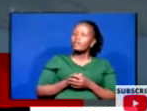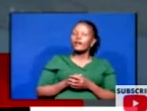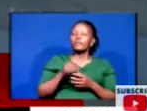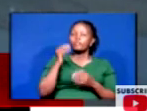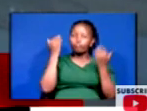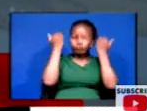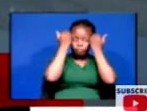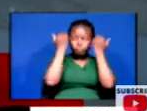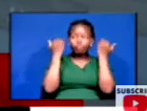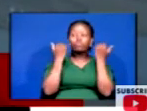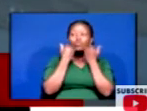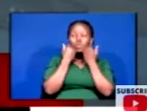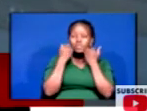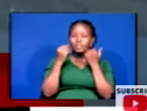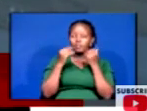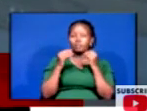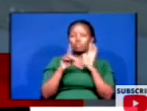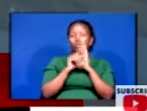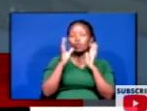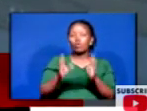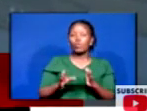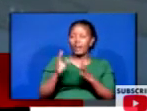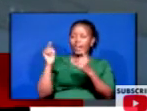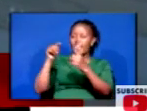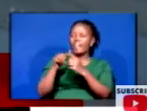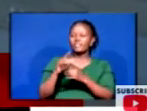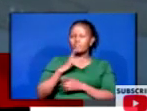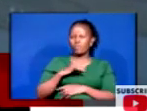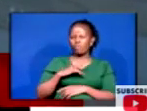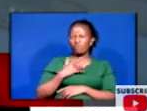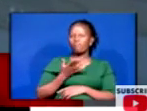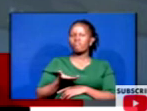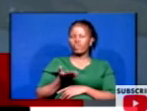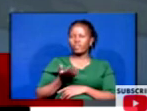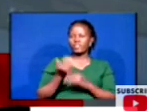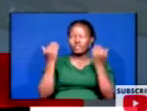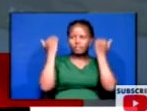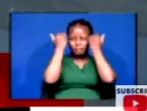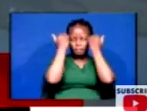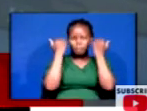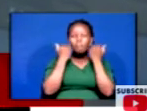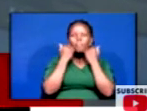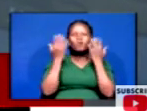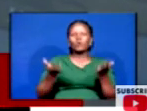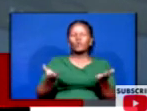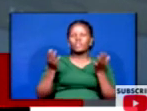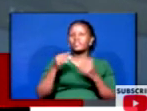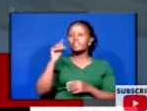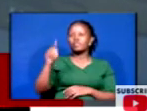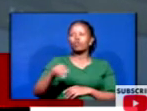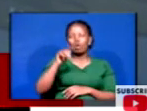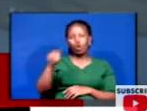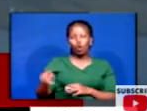courts, and that was his feeling also, and he's allowed to have that feeling, that the court was having it wrong. And